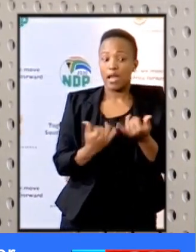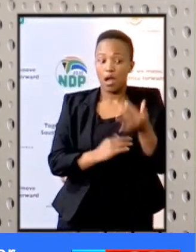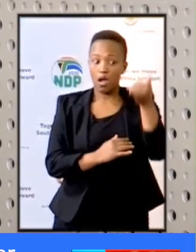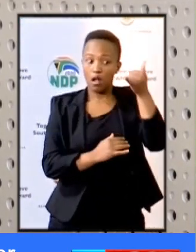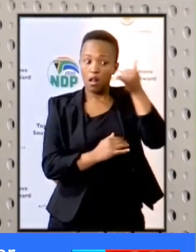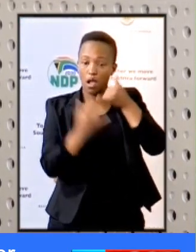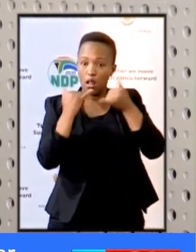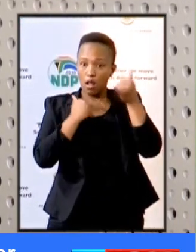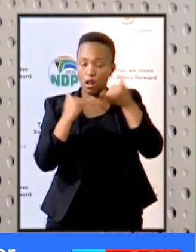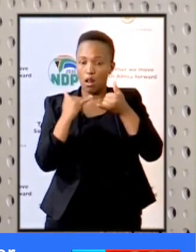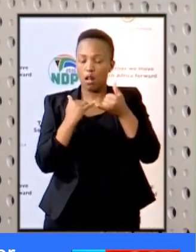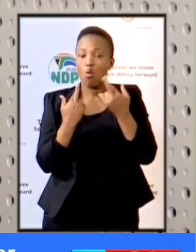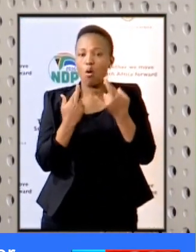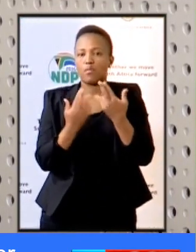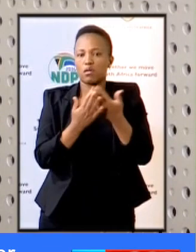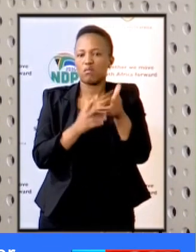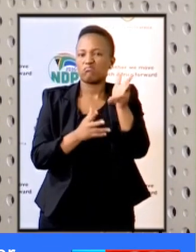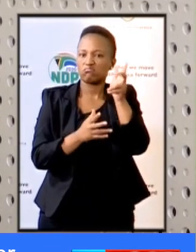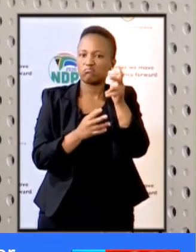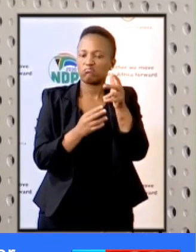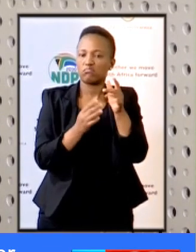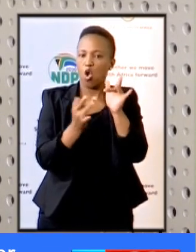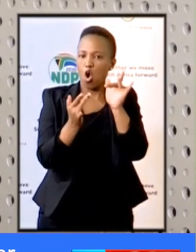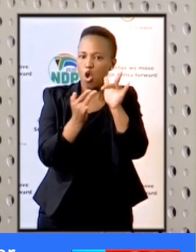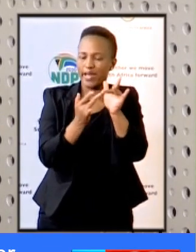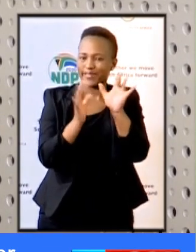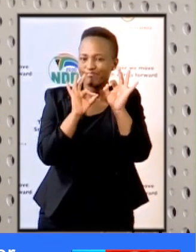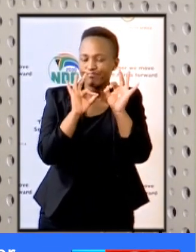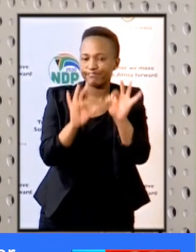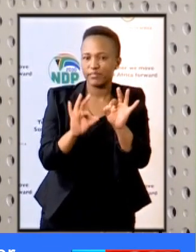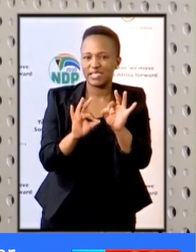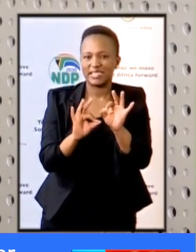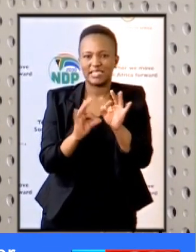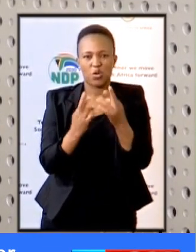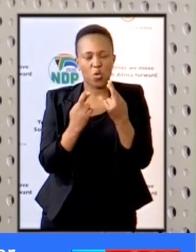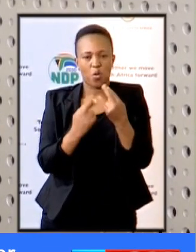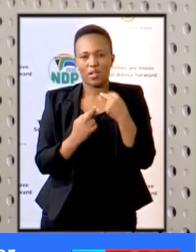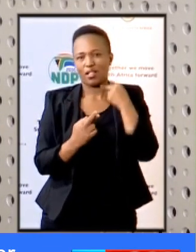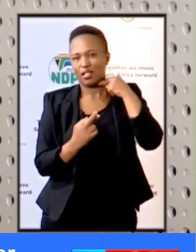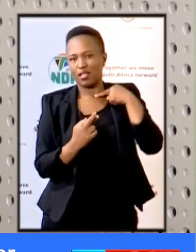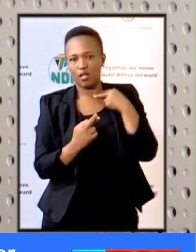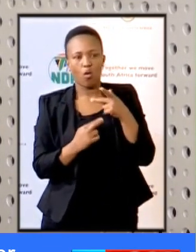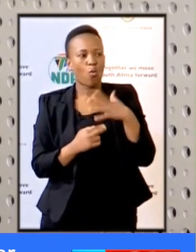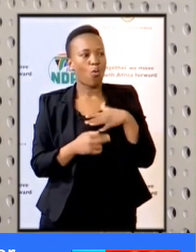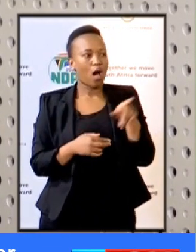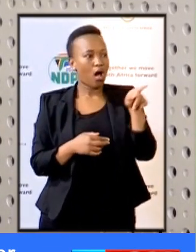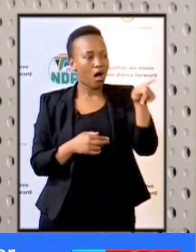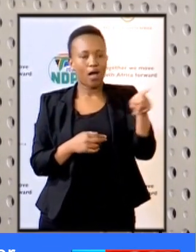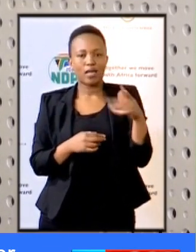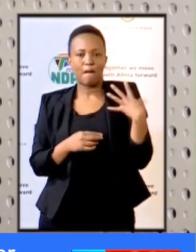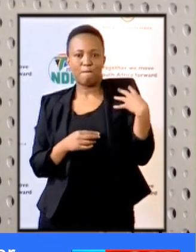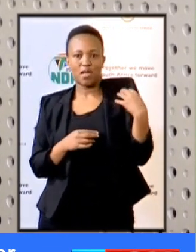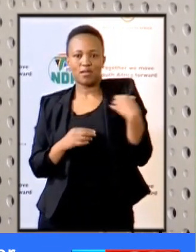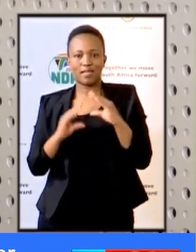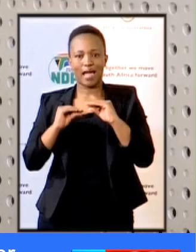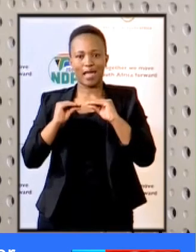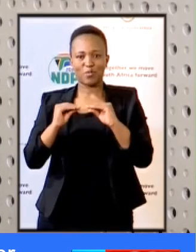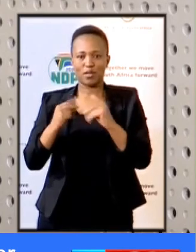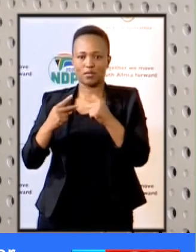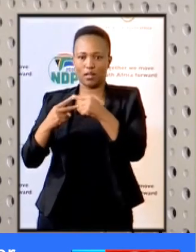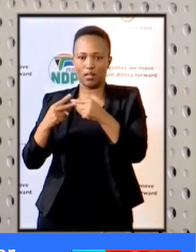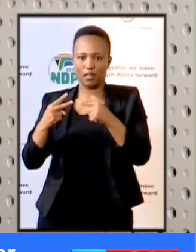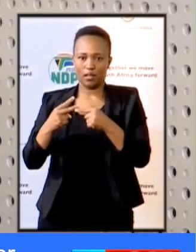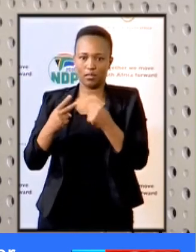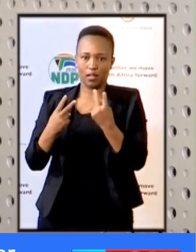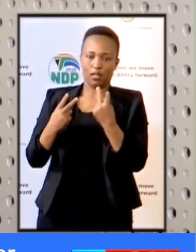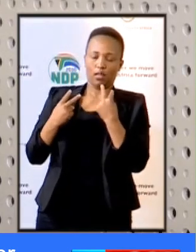them connected now. Bangas disappoint in front of ministers of education. Can